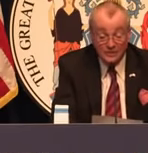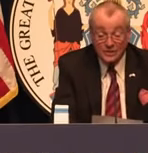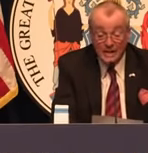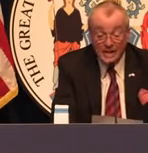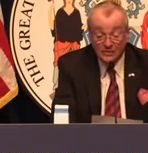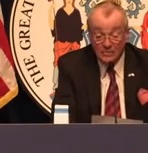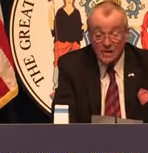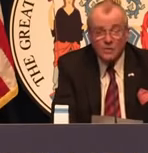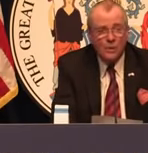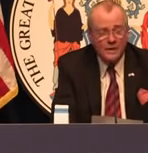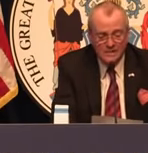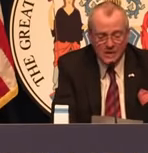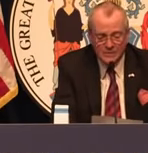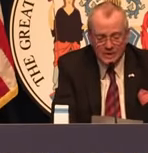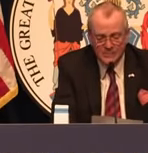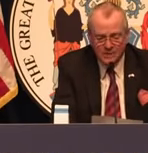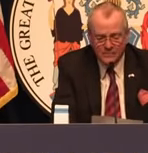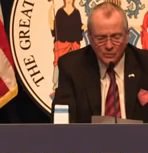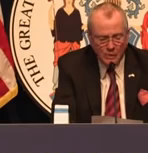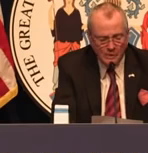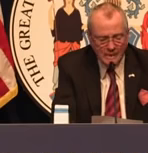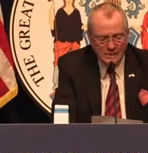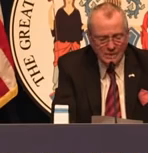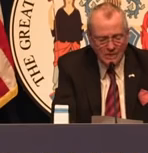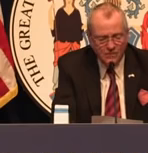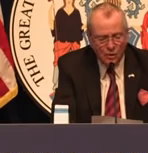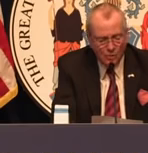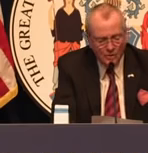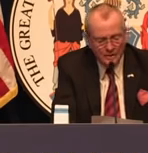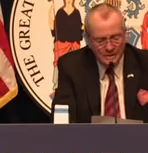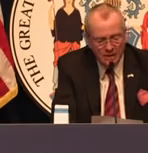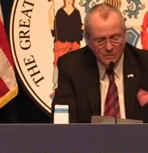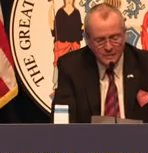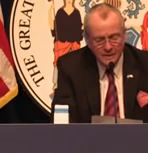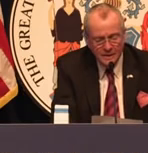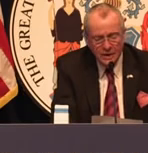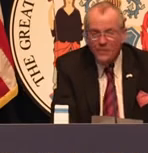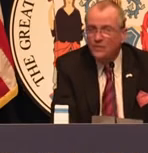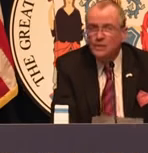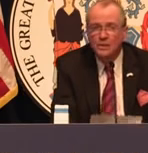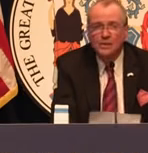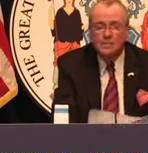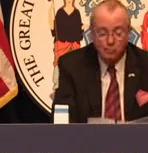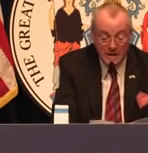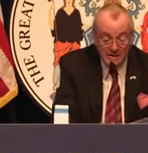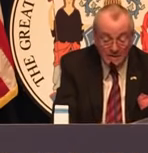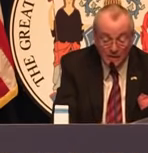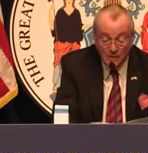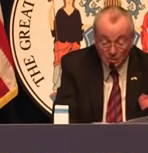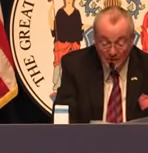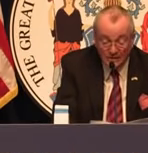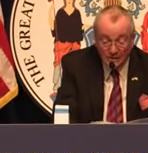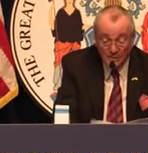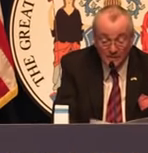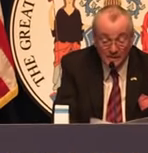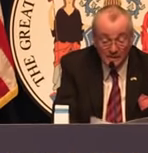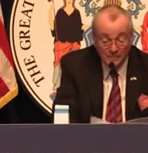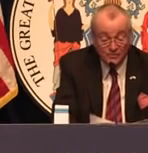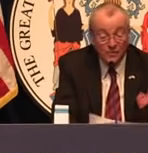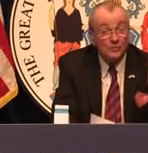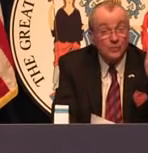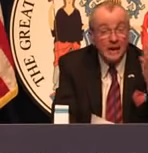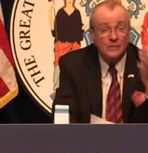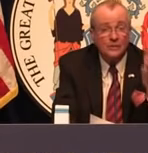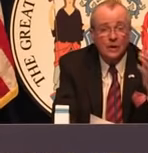lot for today, and as I mentioned, we're on a tight time frame, so I will end on that forward-looking note. Our future is bright, and we will get there.